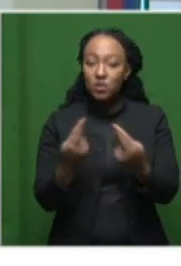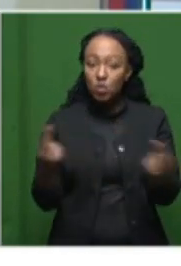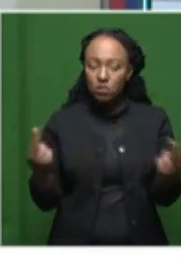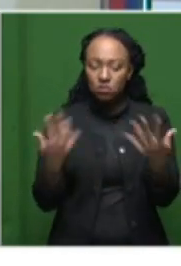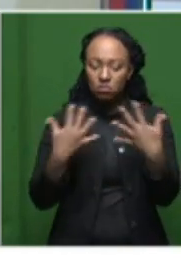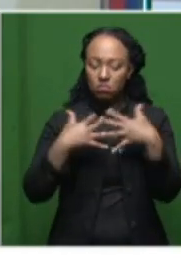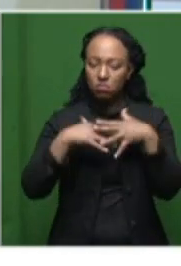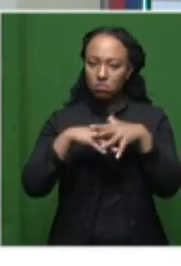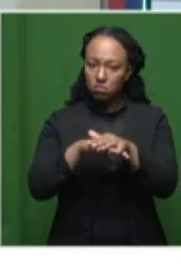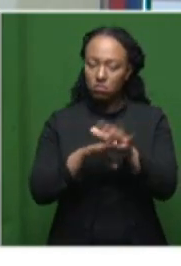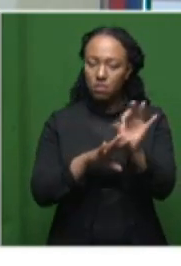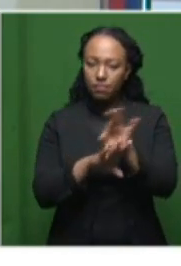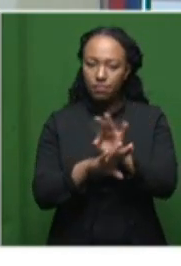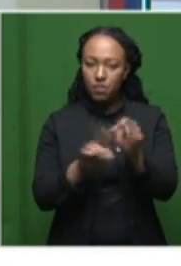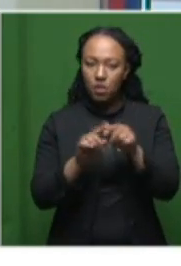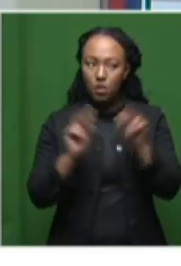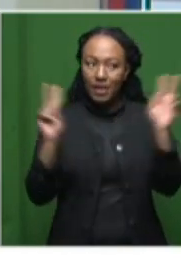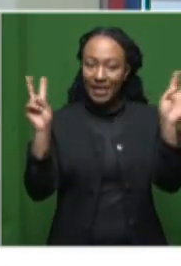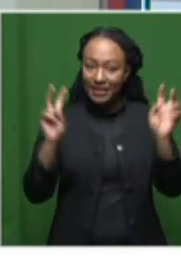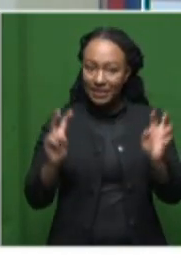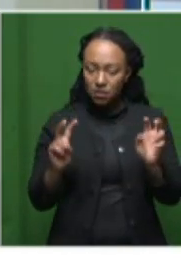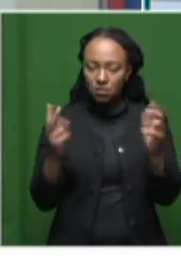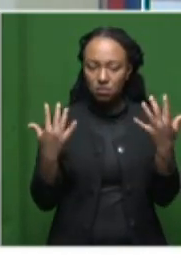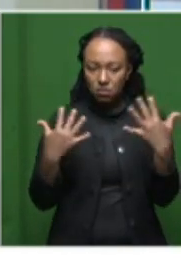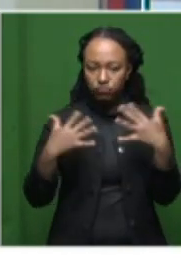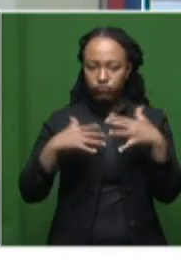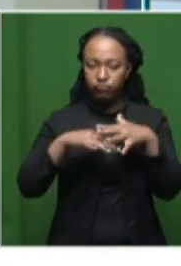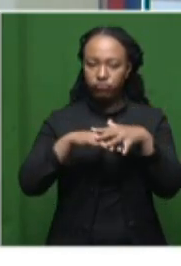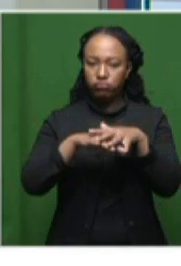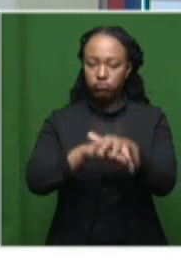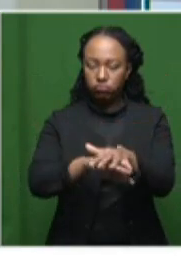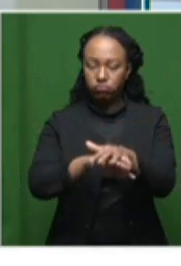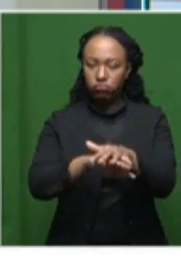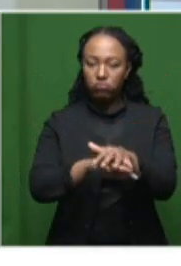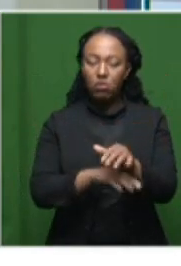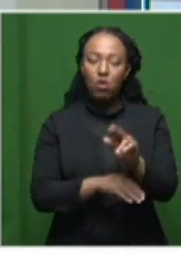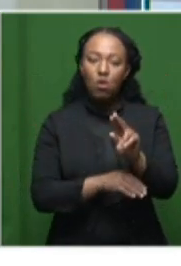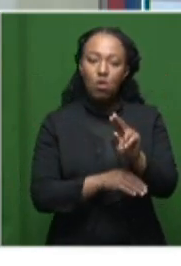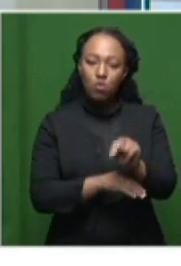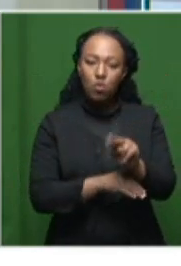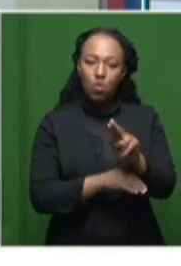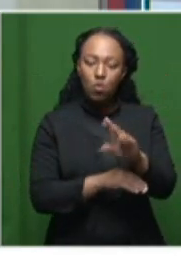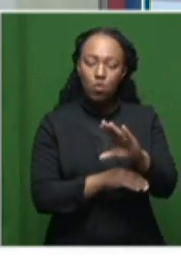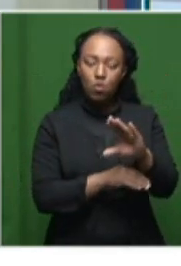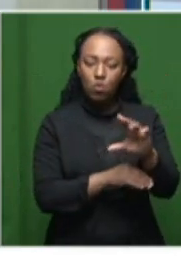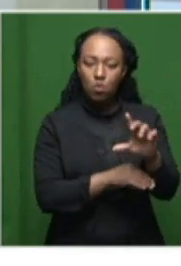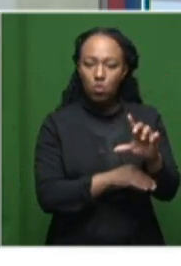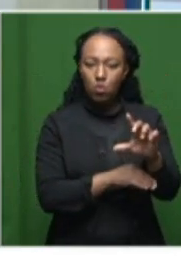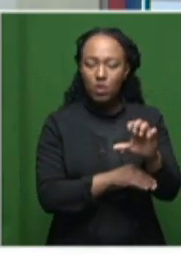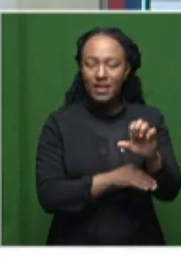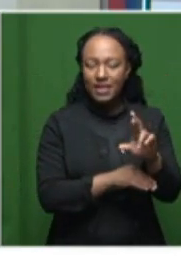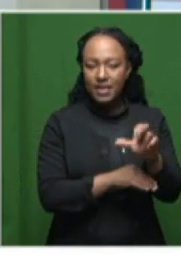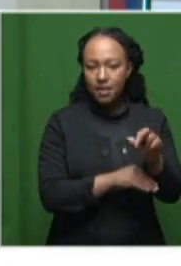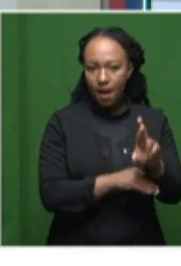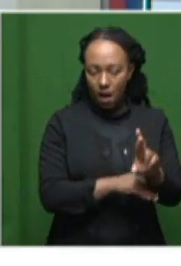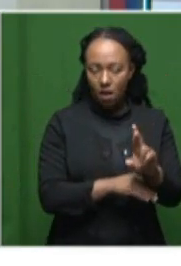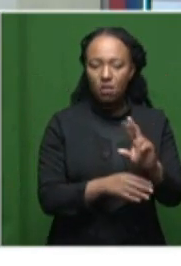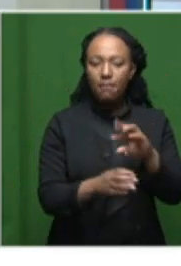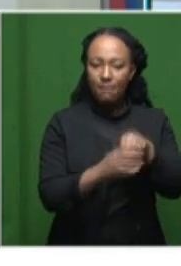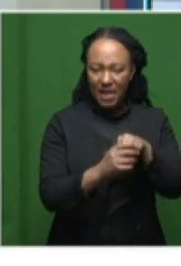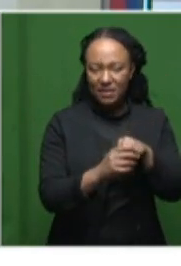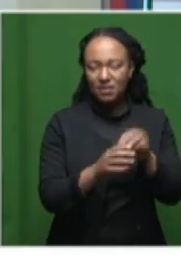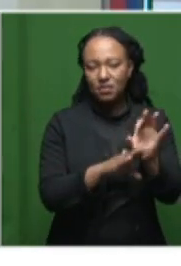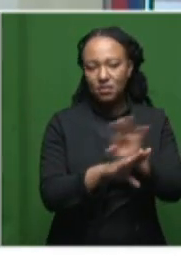going forward and the energy mix that South Africa aspires to, nuclear very much part of that plan. And joining me now is